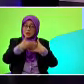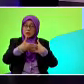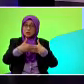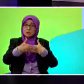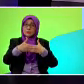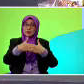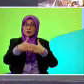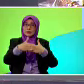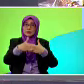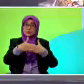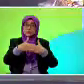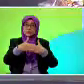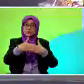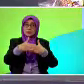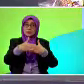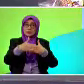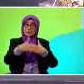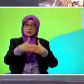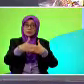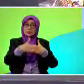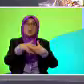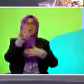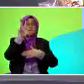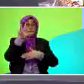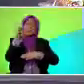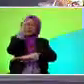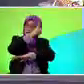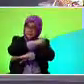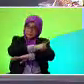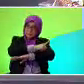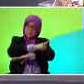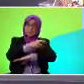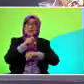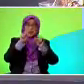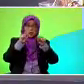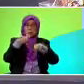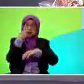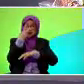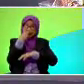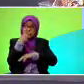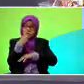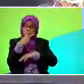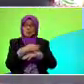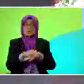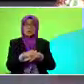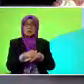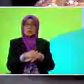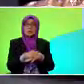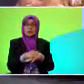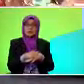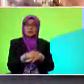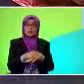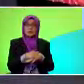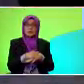have left it for, I think it took about 3 days. 3 days? Yes. Okay. Lift both. Lift Irfan? both,